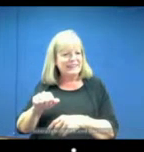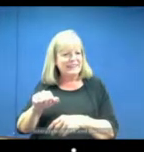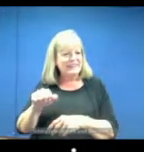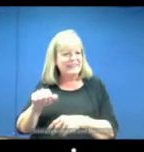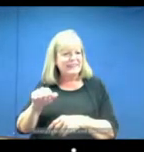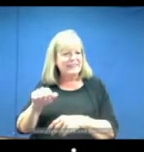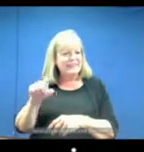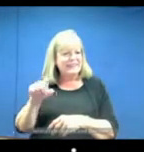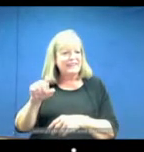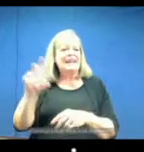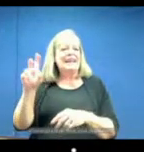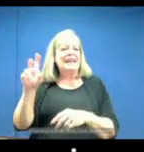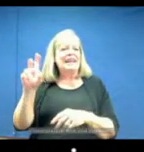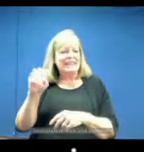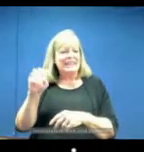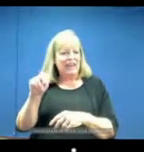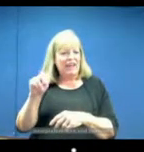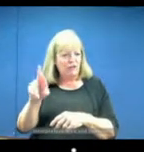Denver,